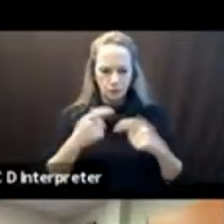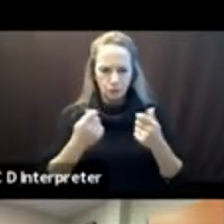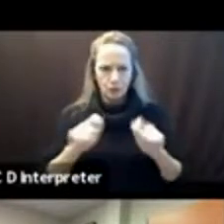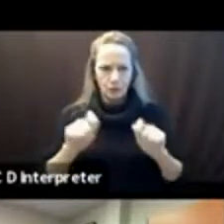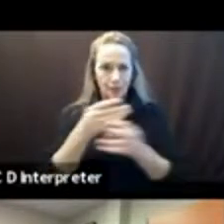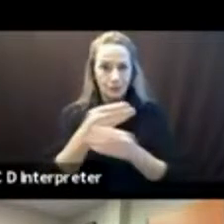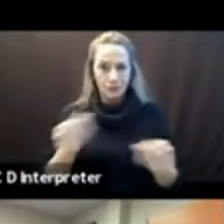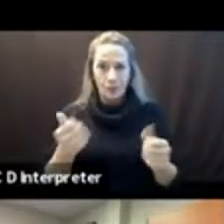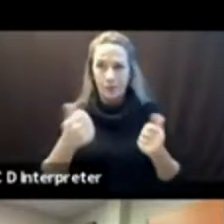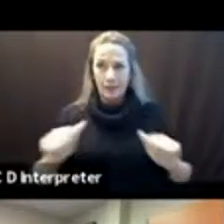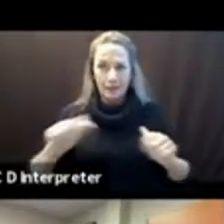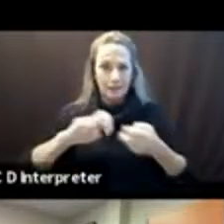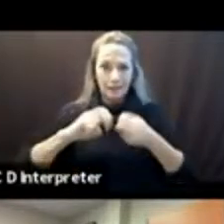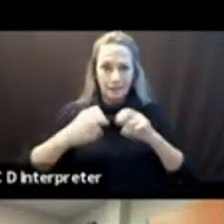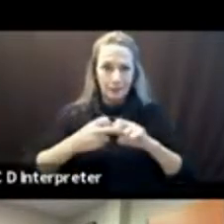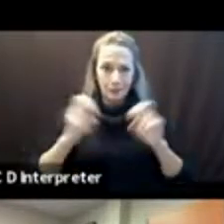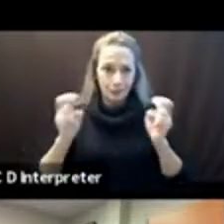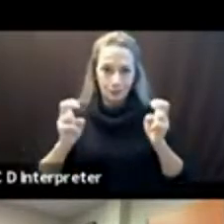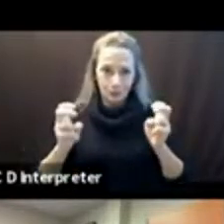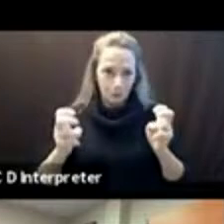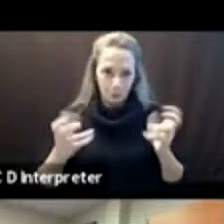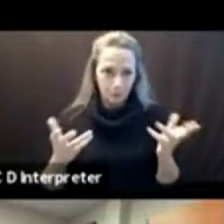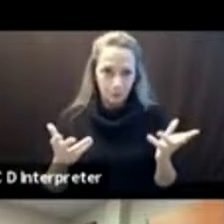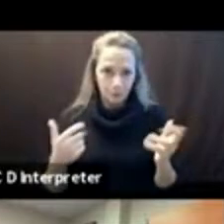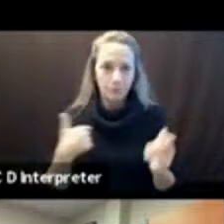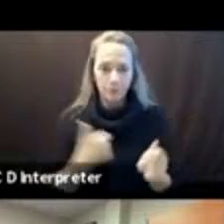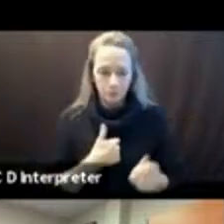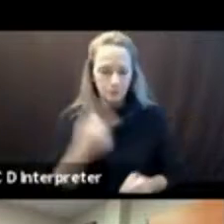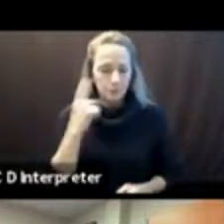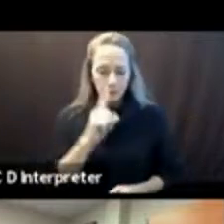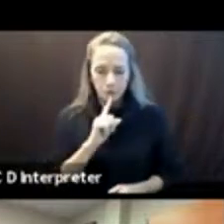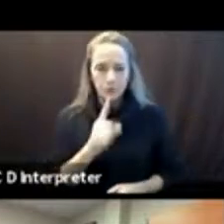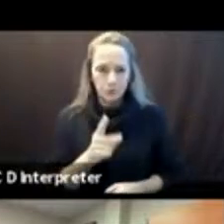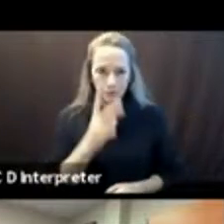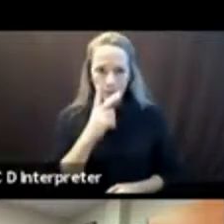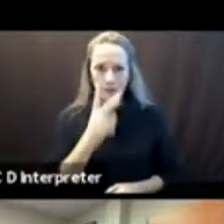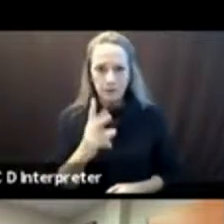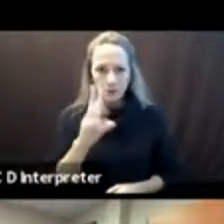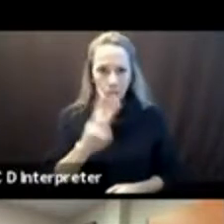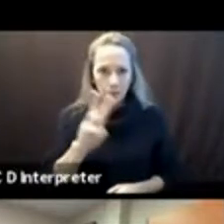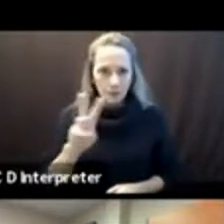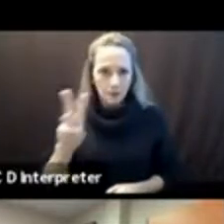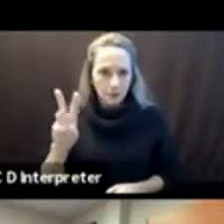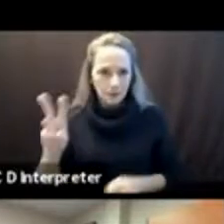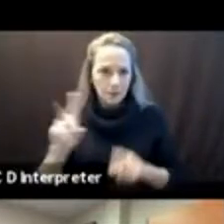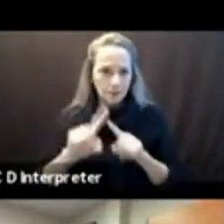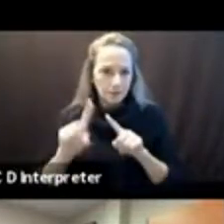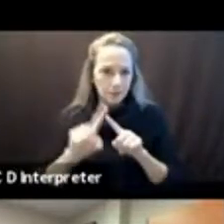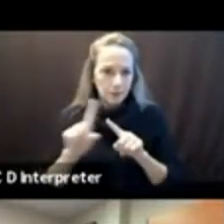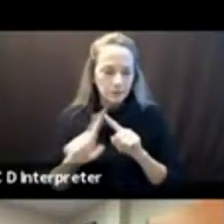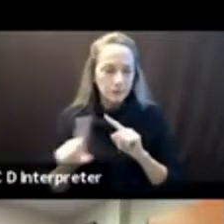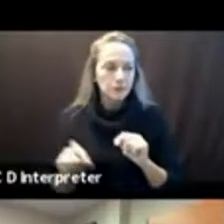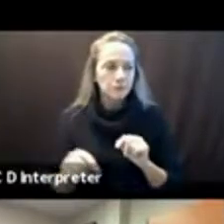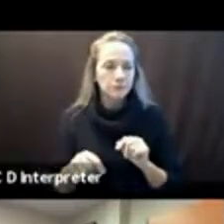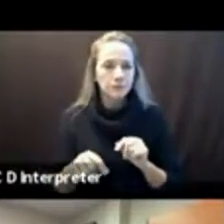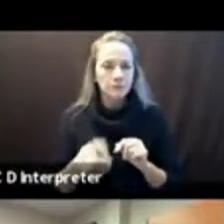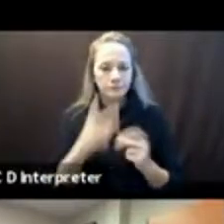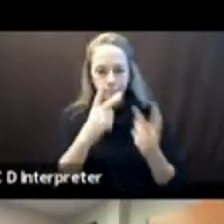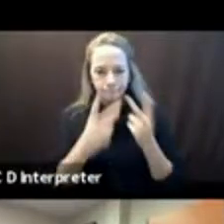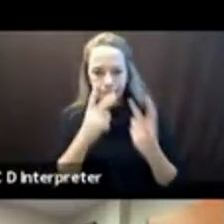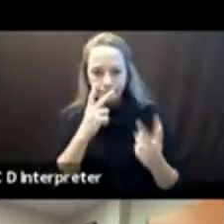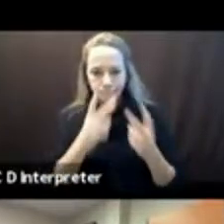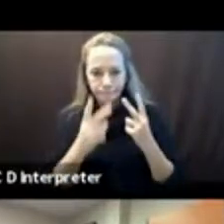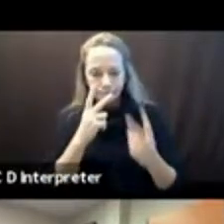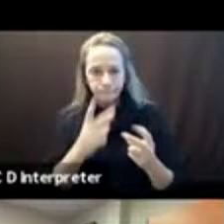And we've certainly seen in websites and seen instances where